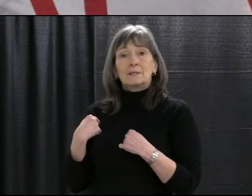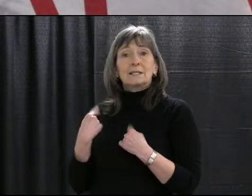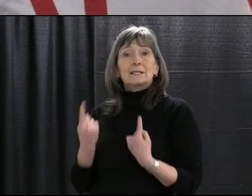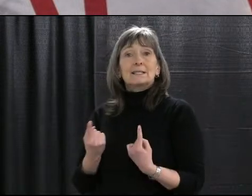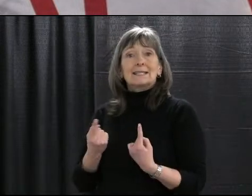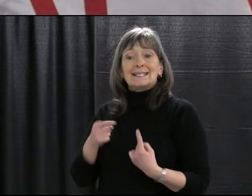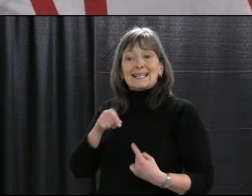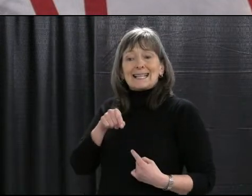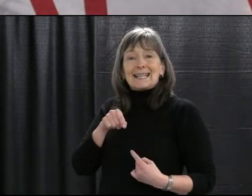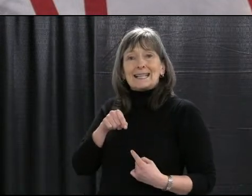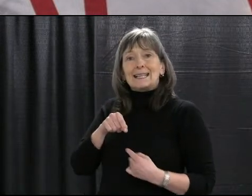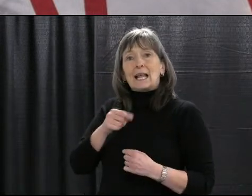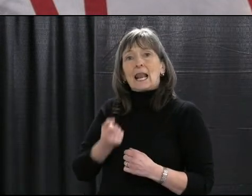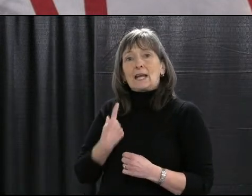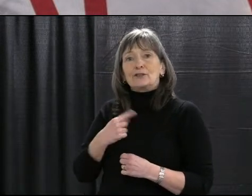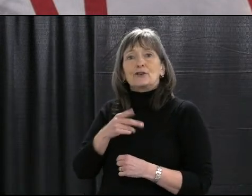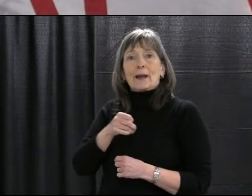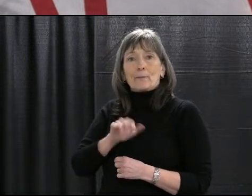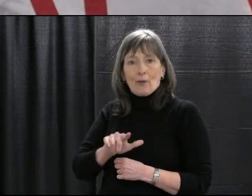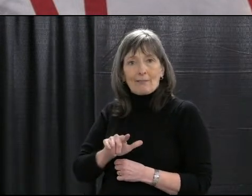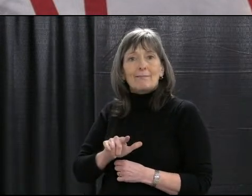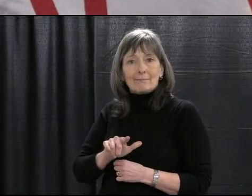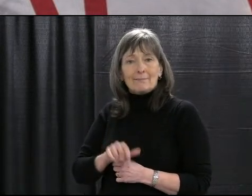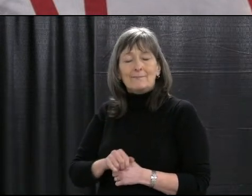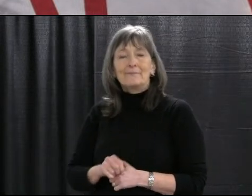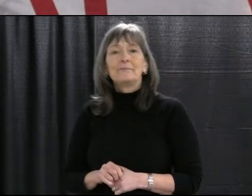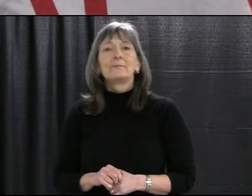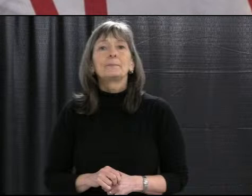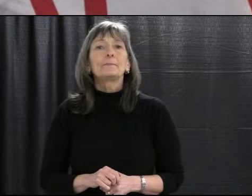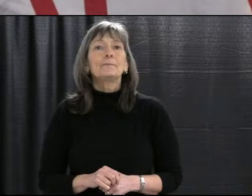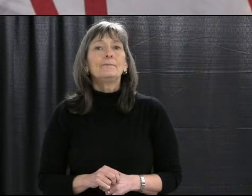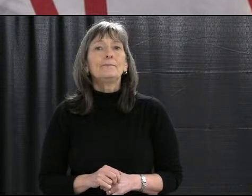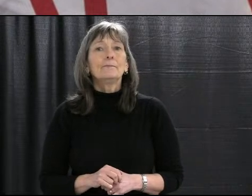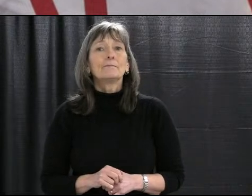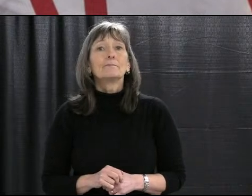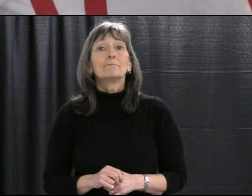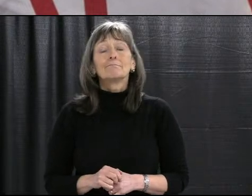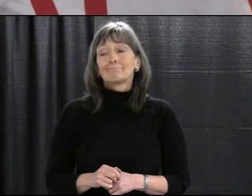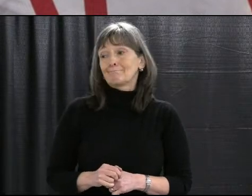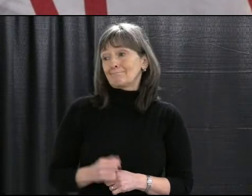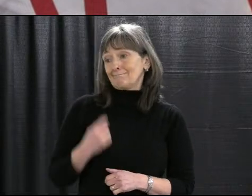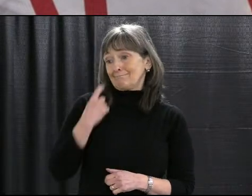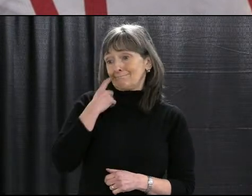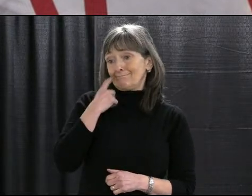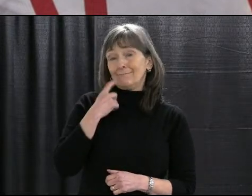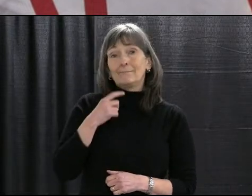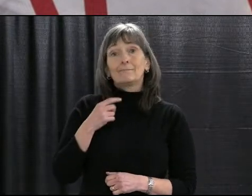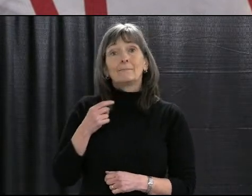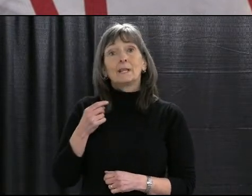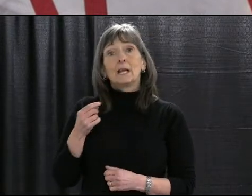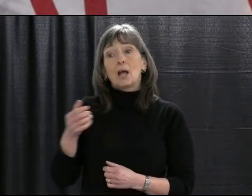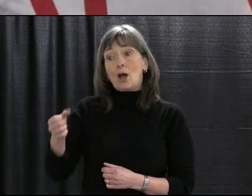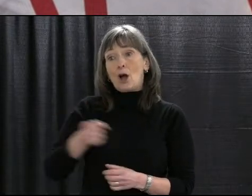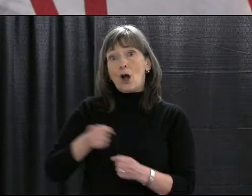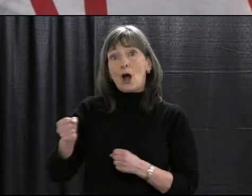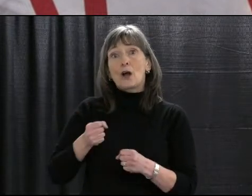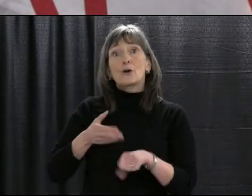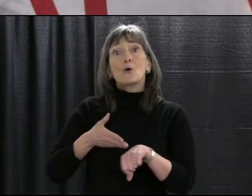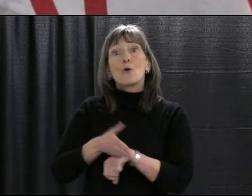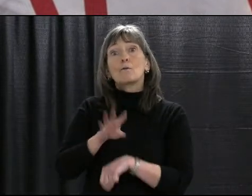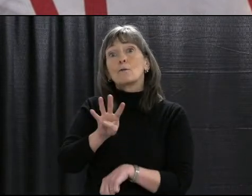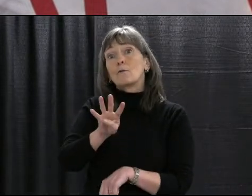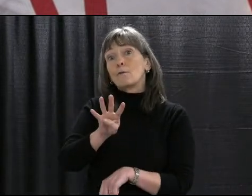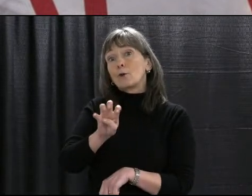beginning of the fiscal year. Months ago, we had recruited more than 400